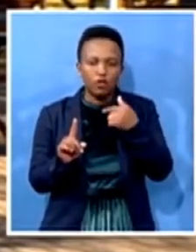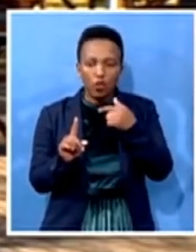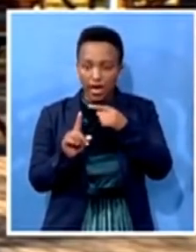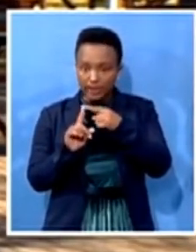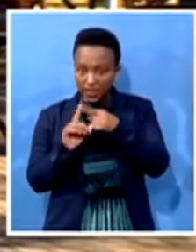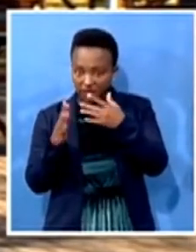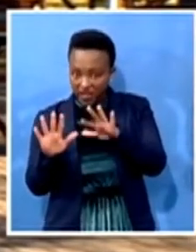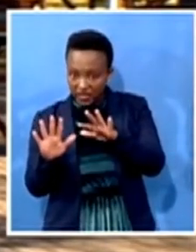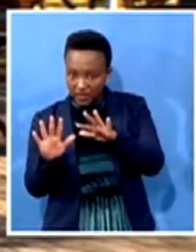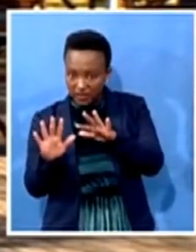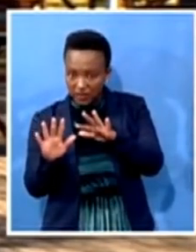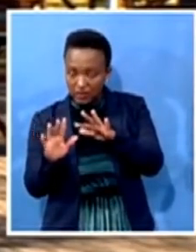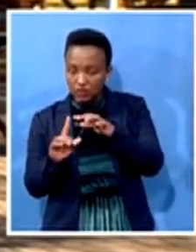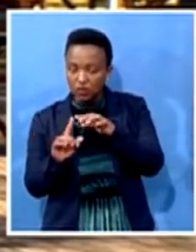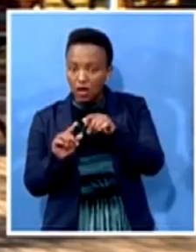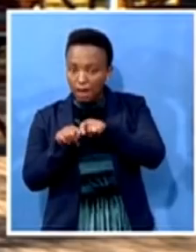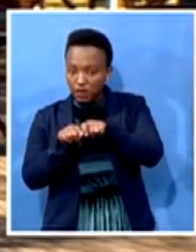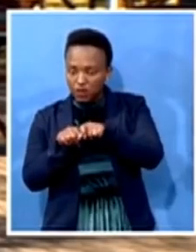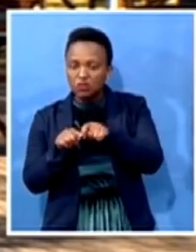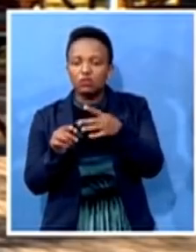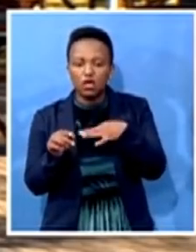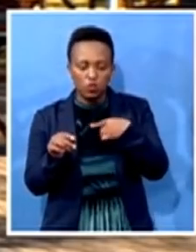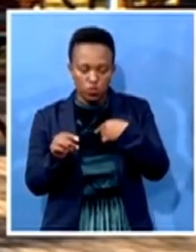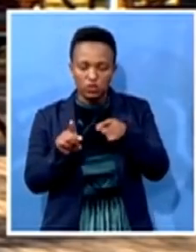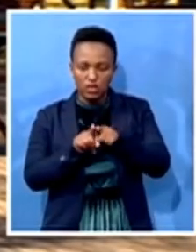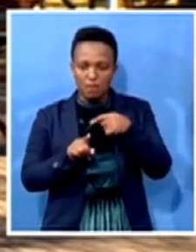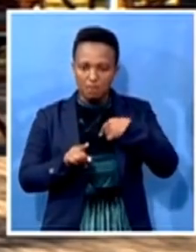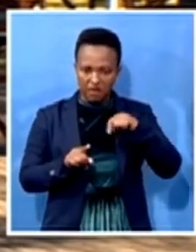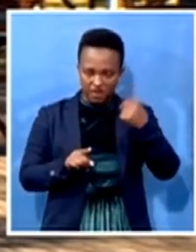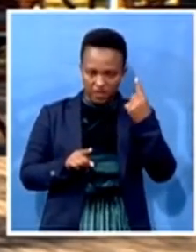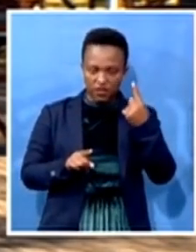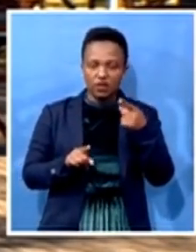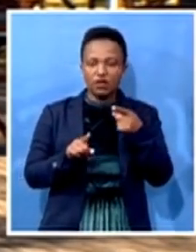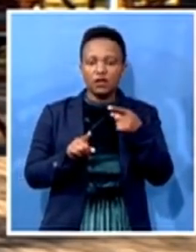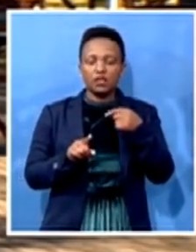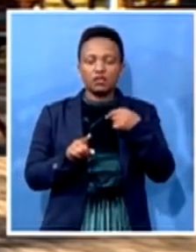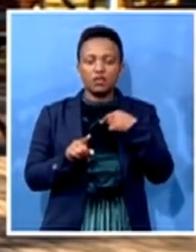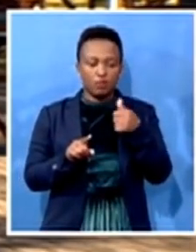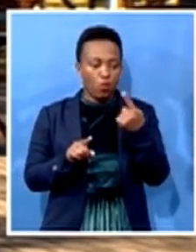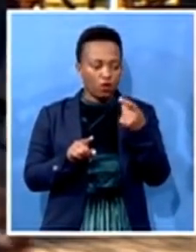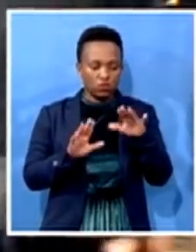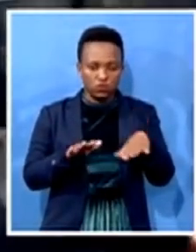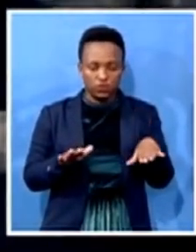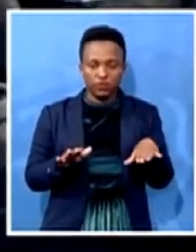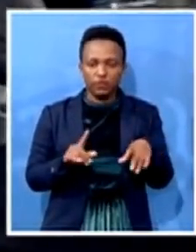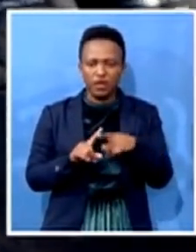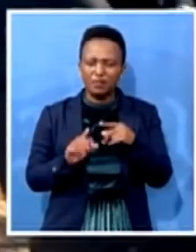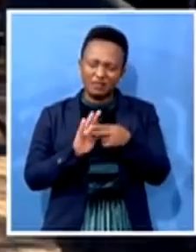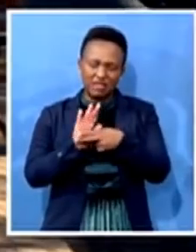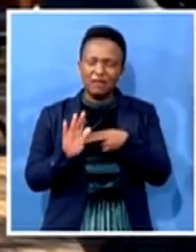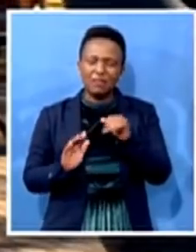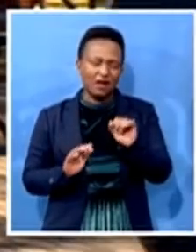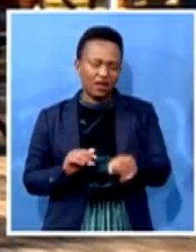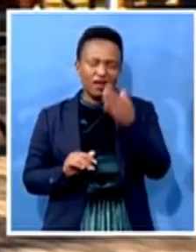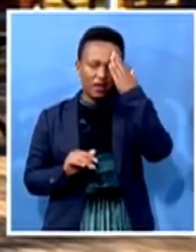Then me and the one kid of mine tested positive. But the stigma, I know about it. I think by the time